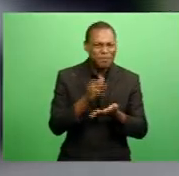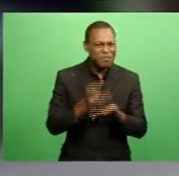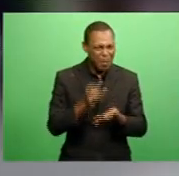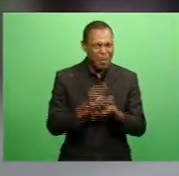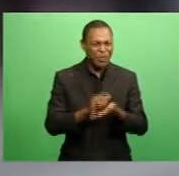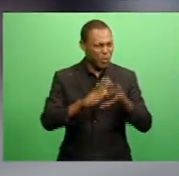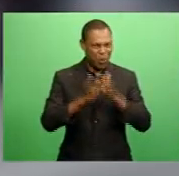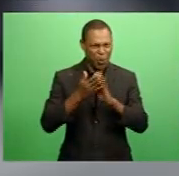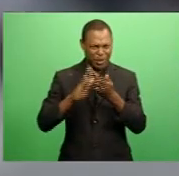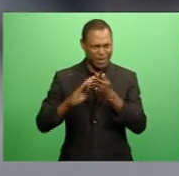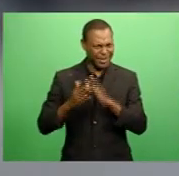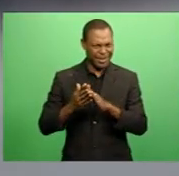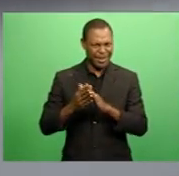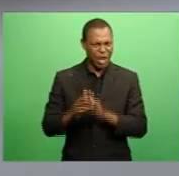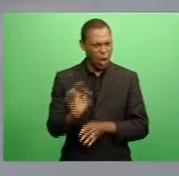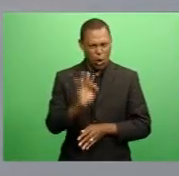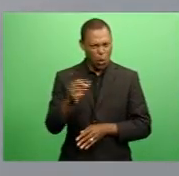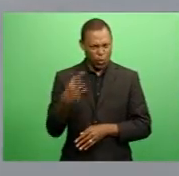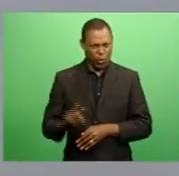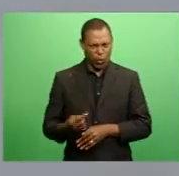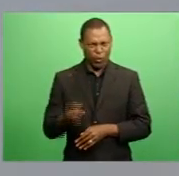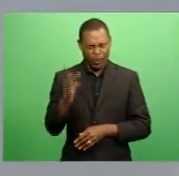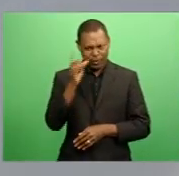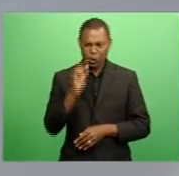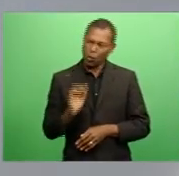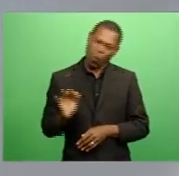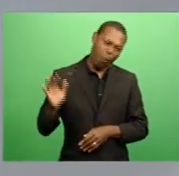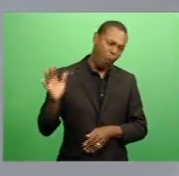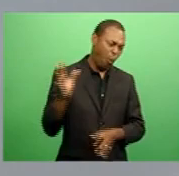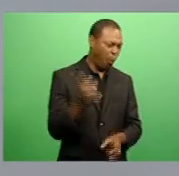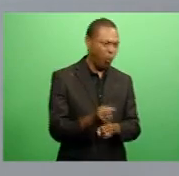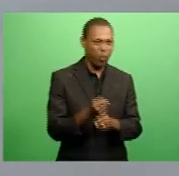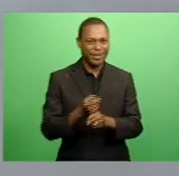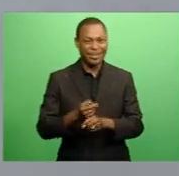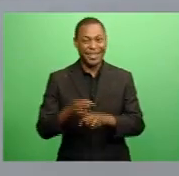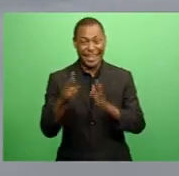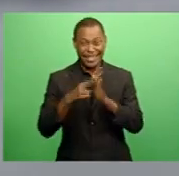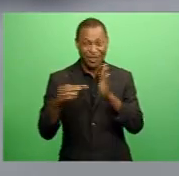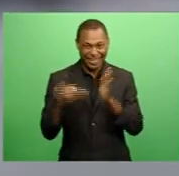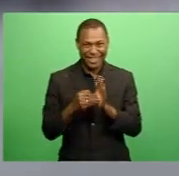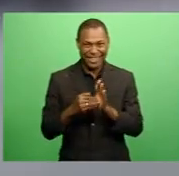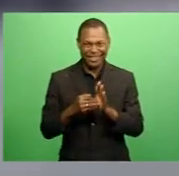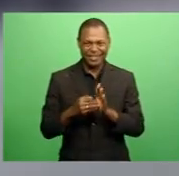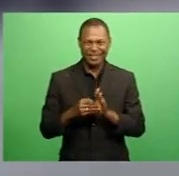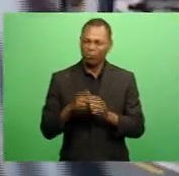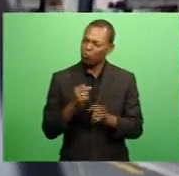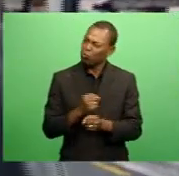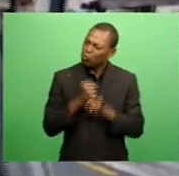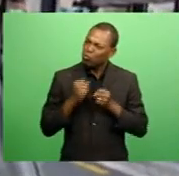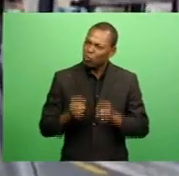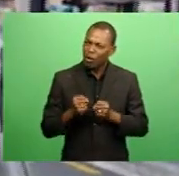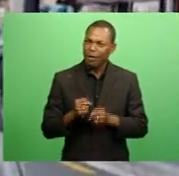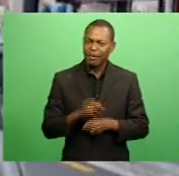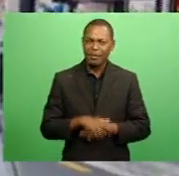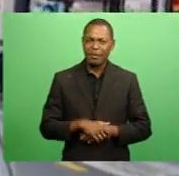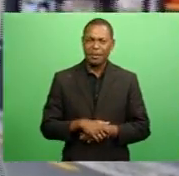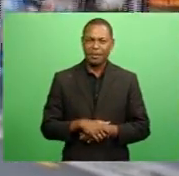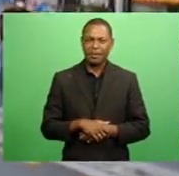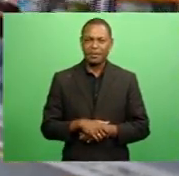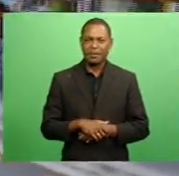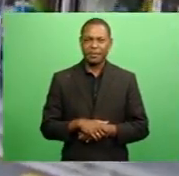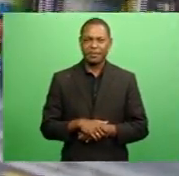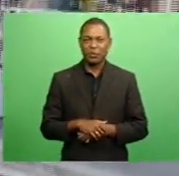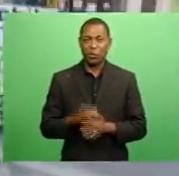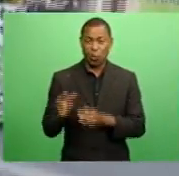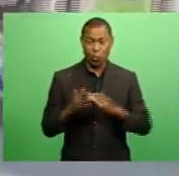community, not just the Fijian community, but the whole of New Zealand will come out pretty strong after this. Auckland has moved to a late